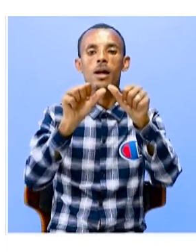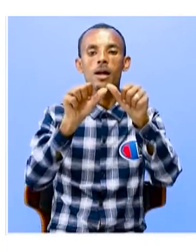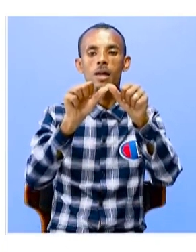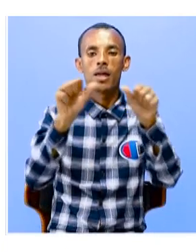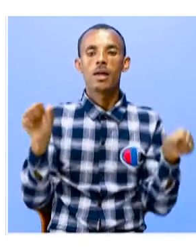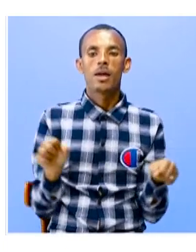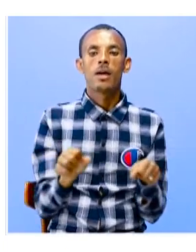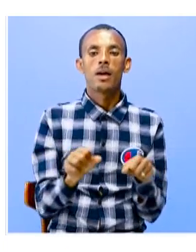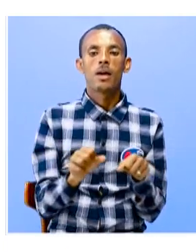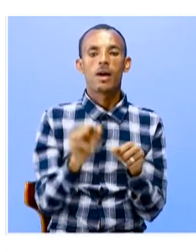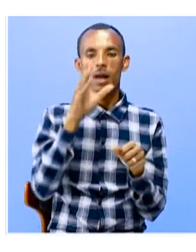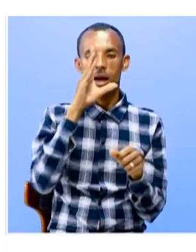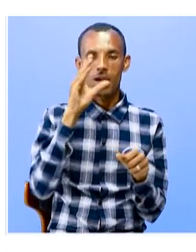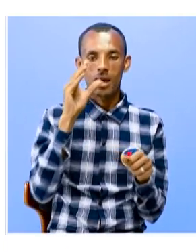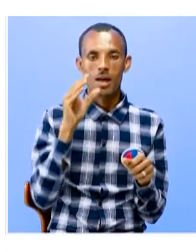and